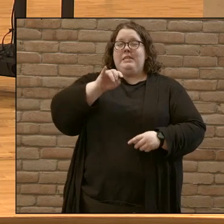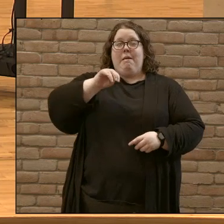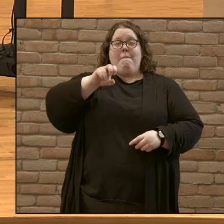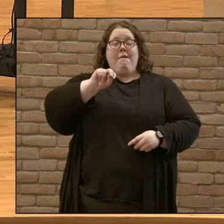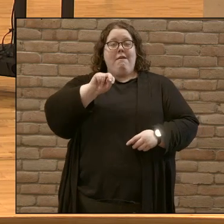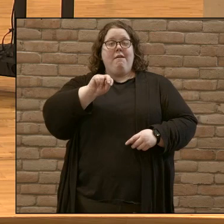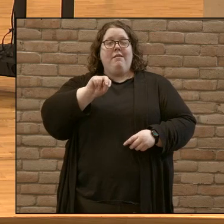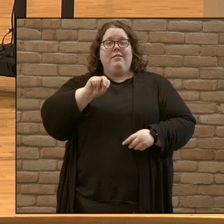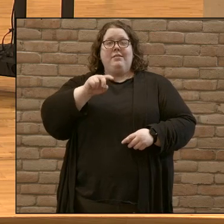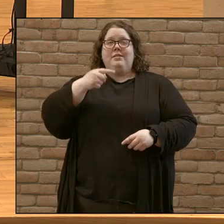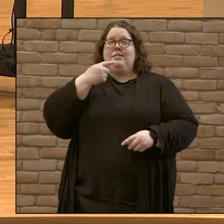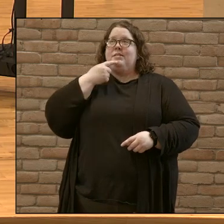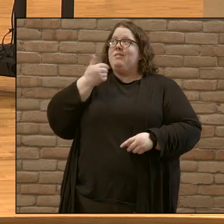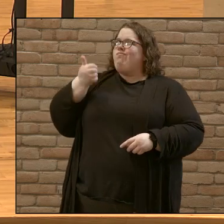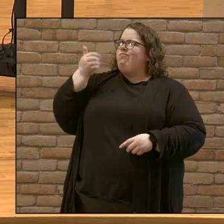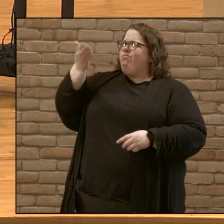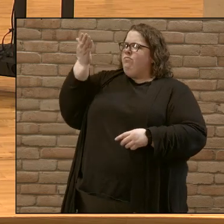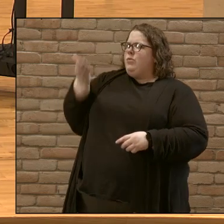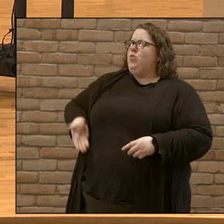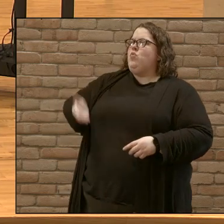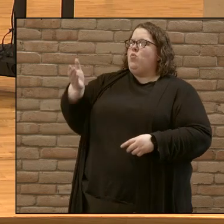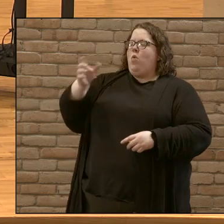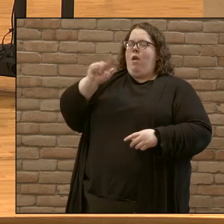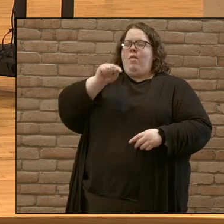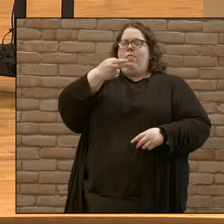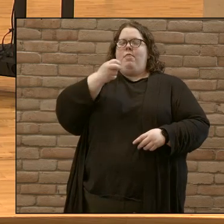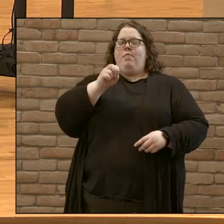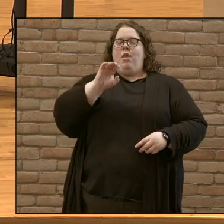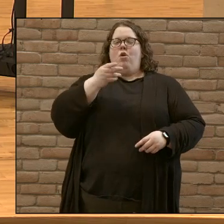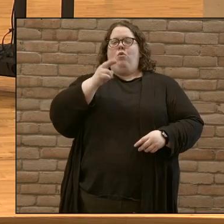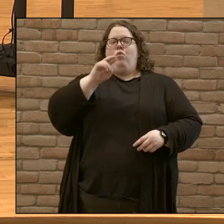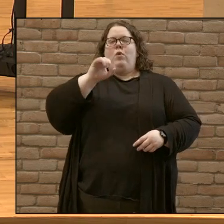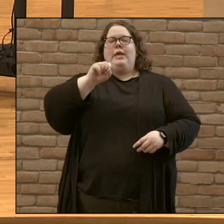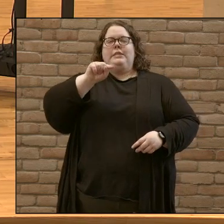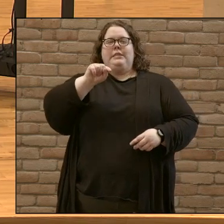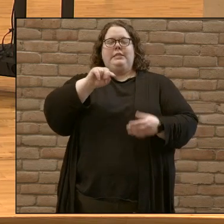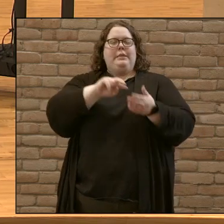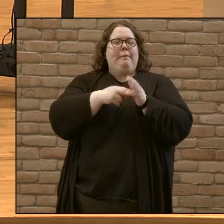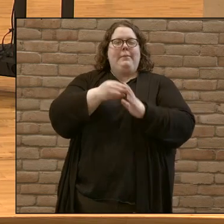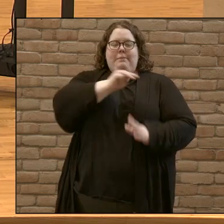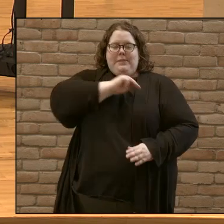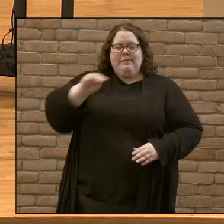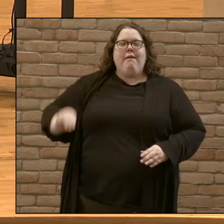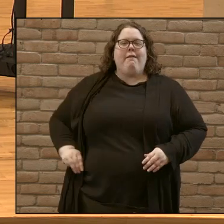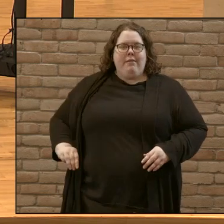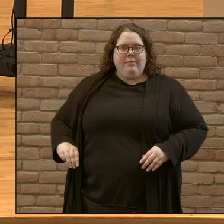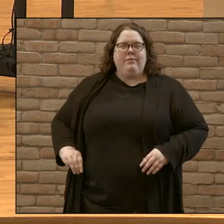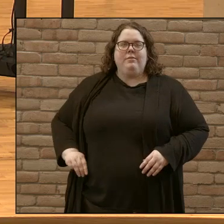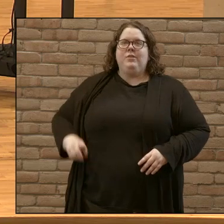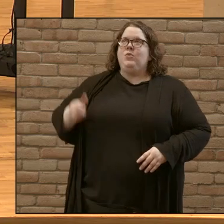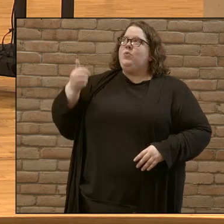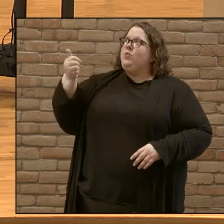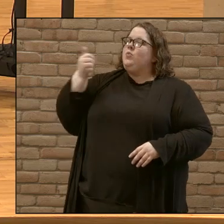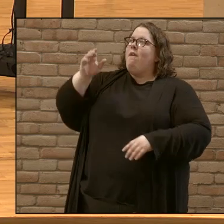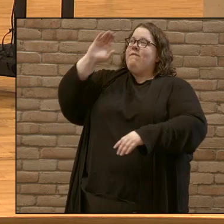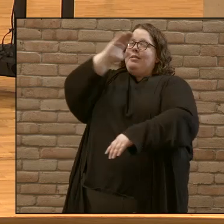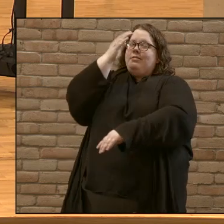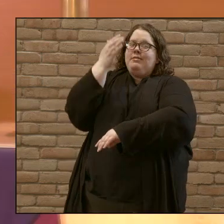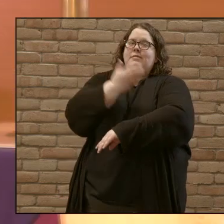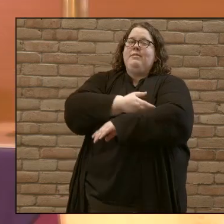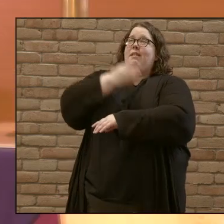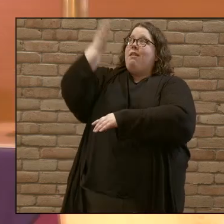are the Christ," meaning the Messiah. "You are the Christ, the Son of the living